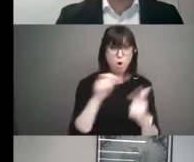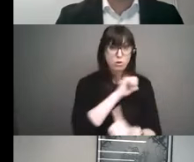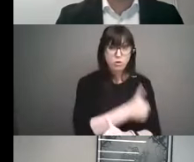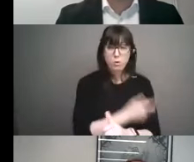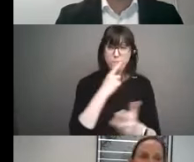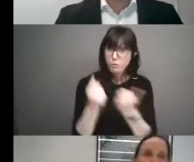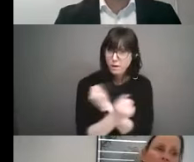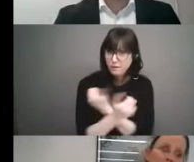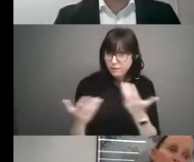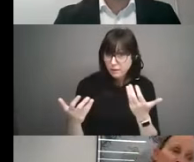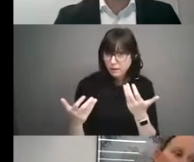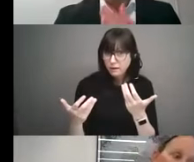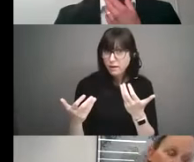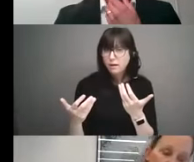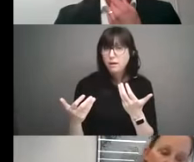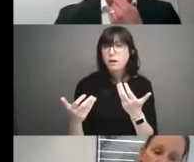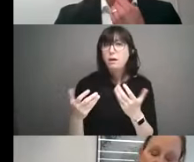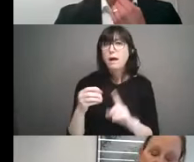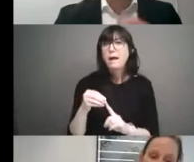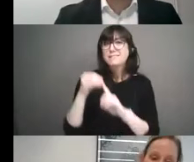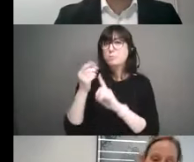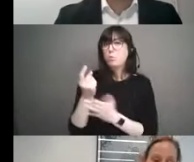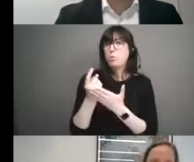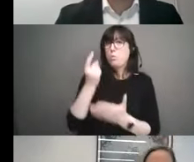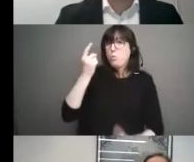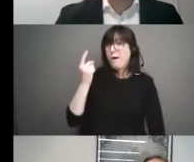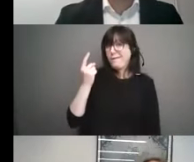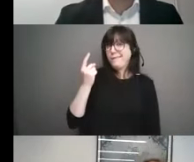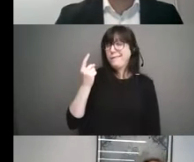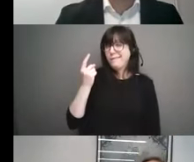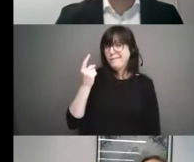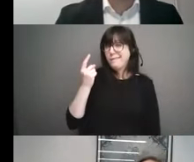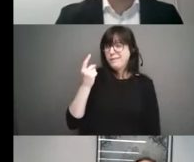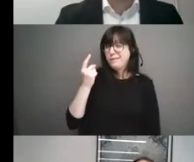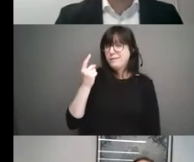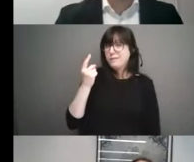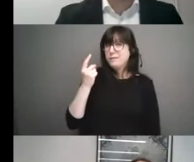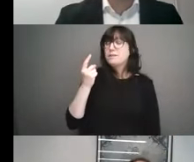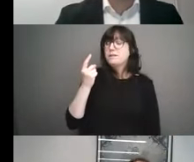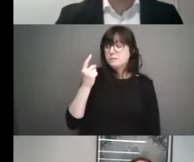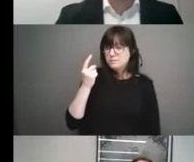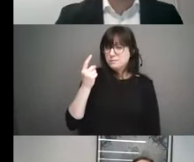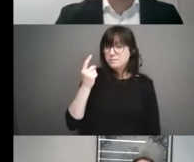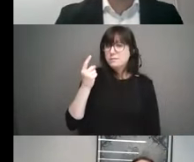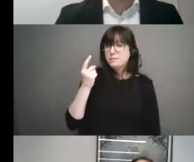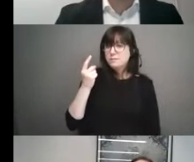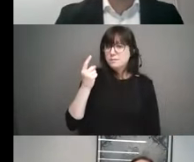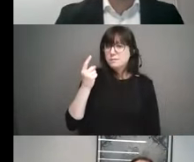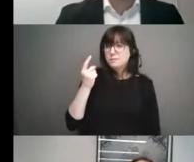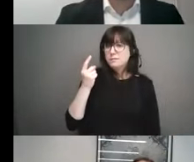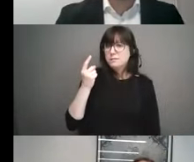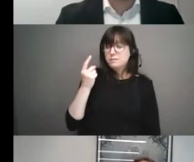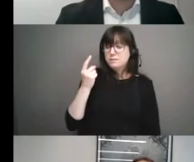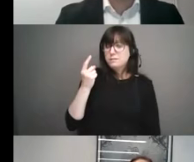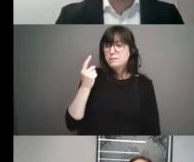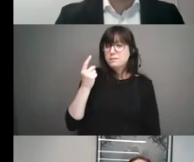accounts, if this particular joint account holder or power of attorney over this one